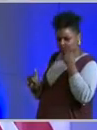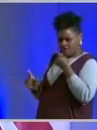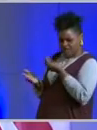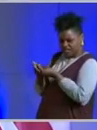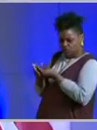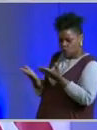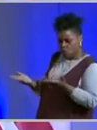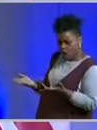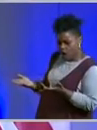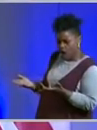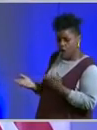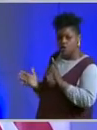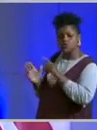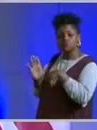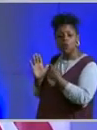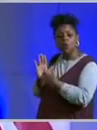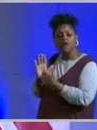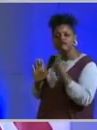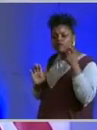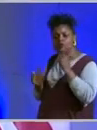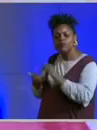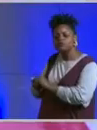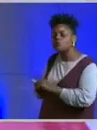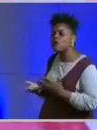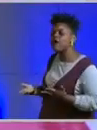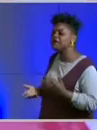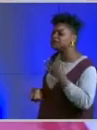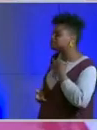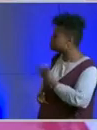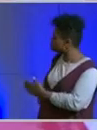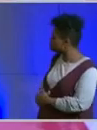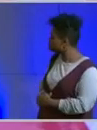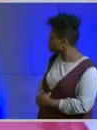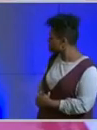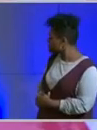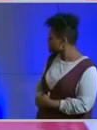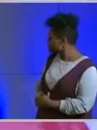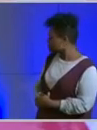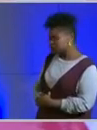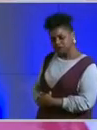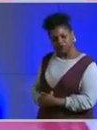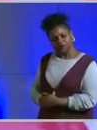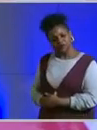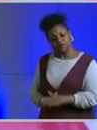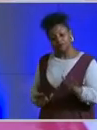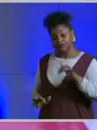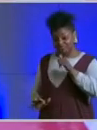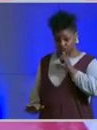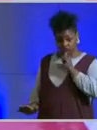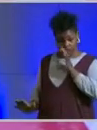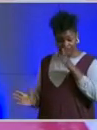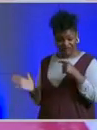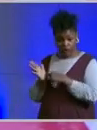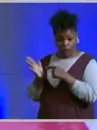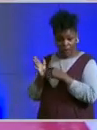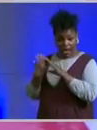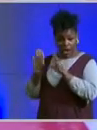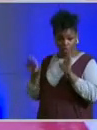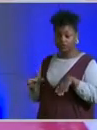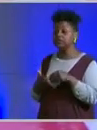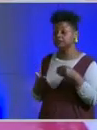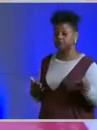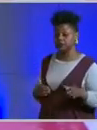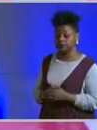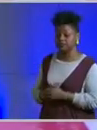and partnerships are in making it successful. Sure, thanks. Well, first of all, there's no secret that affordable housing is expensive. And